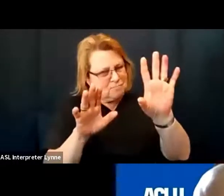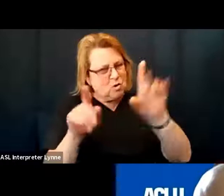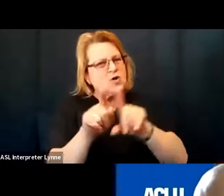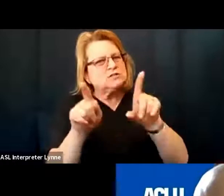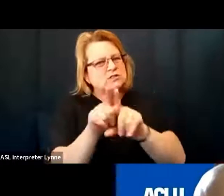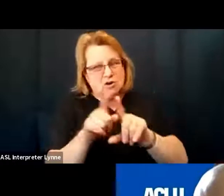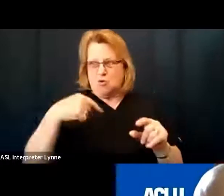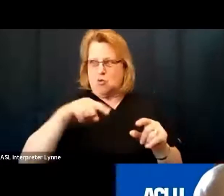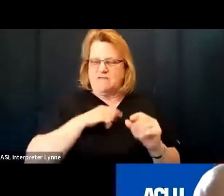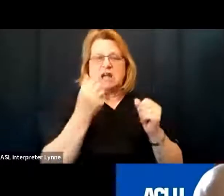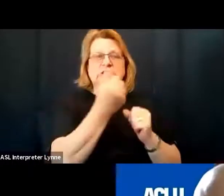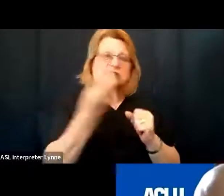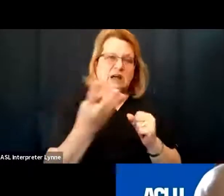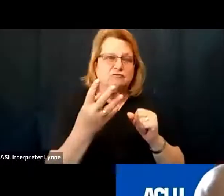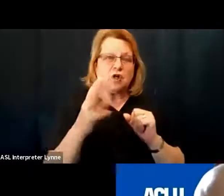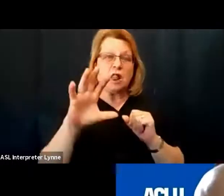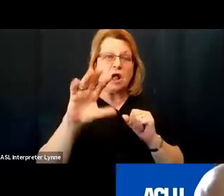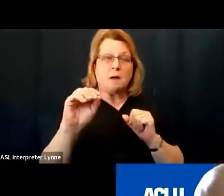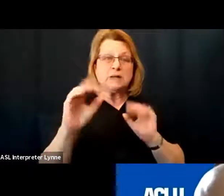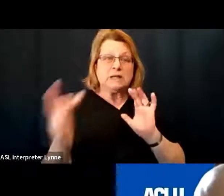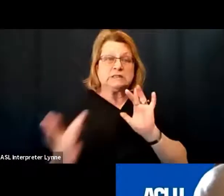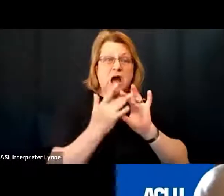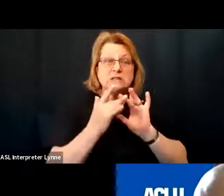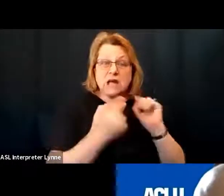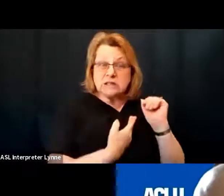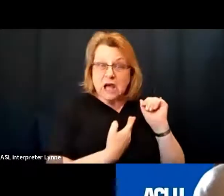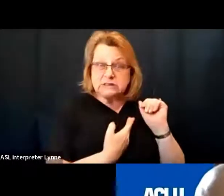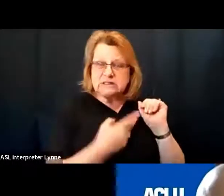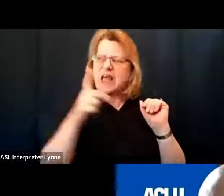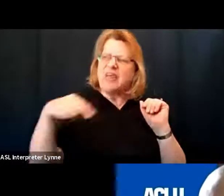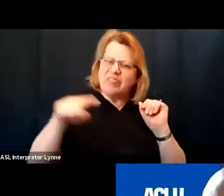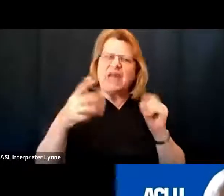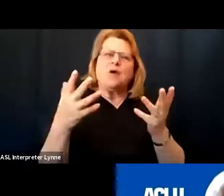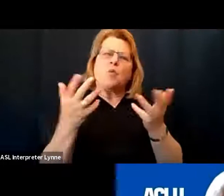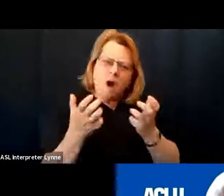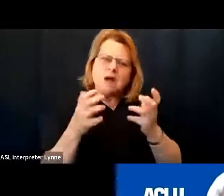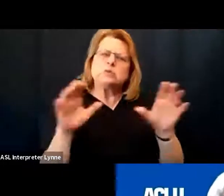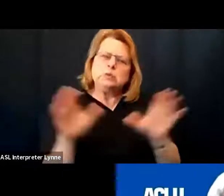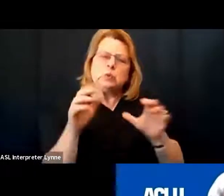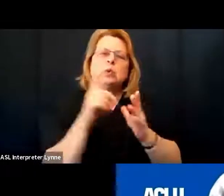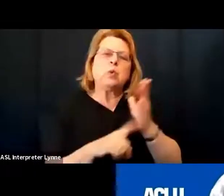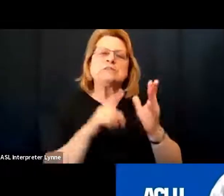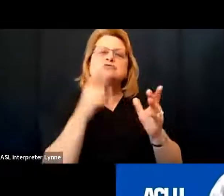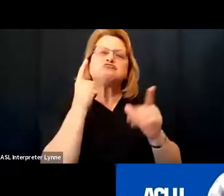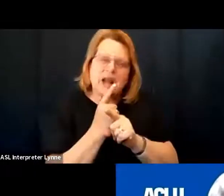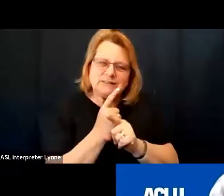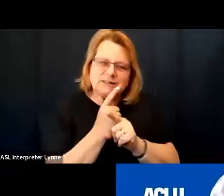companies contact us and they really do want to do the right thing. So